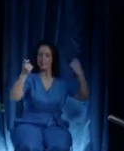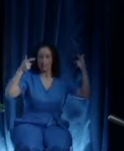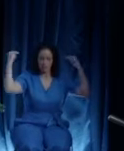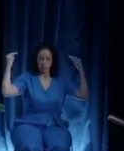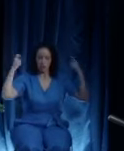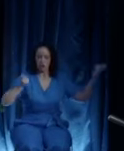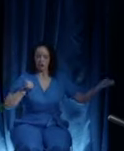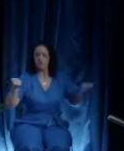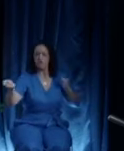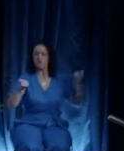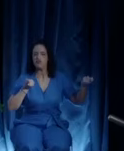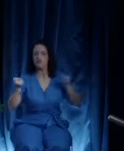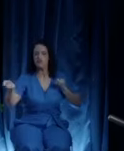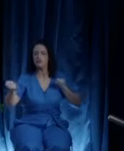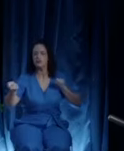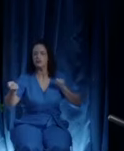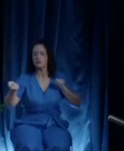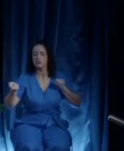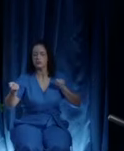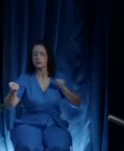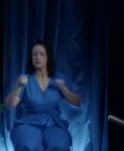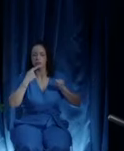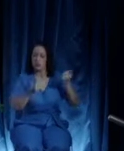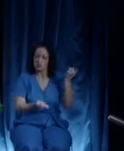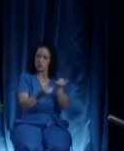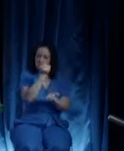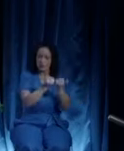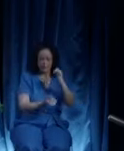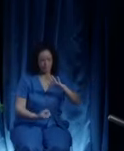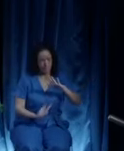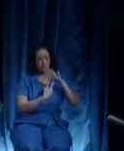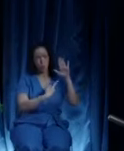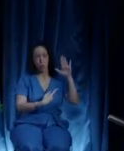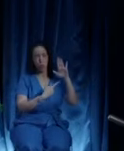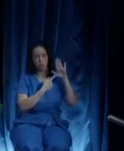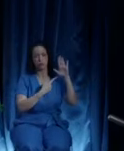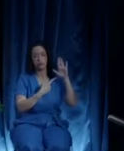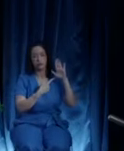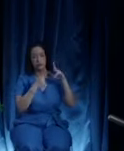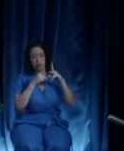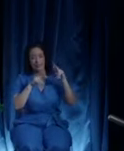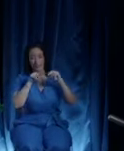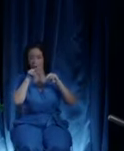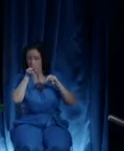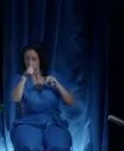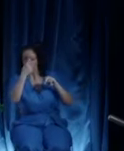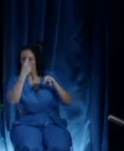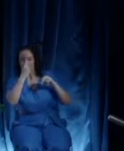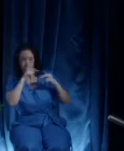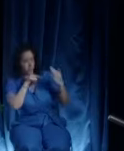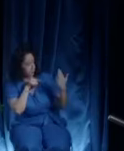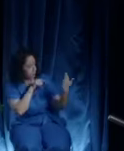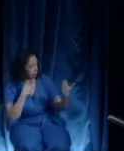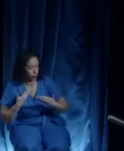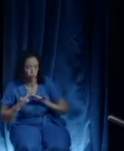judgment, as he puts it. So justice matters to him. If you can present whatever you're doing or whatever you want in terms